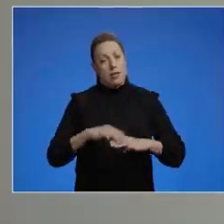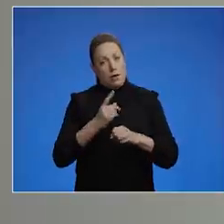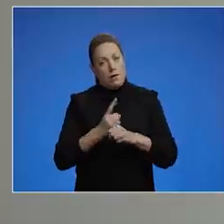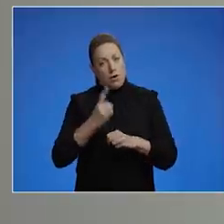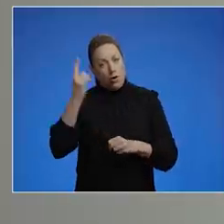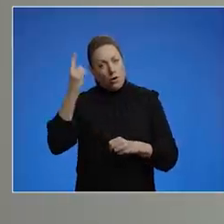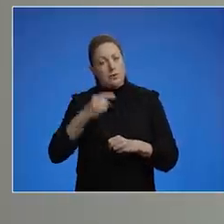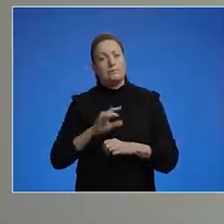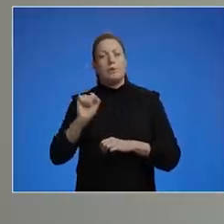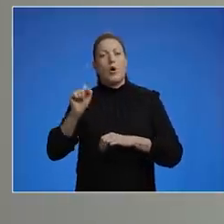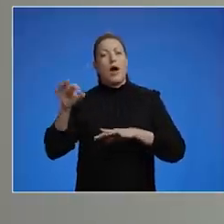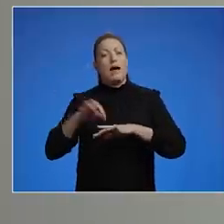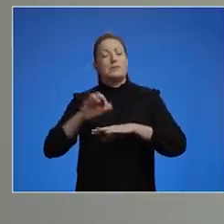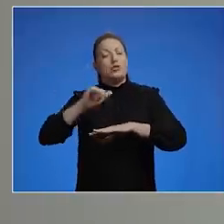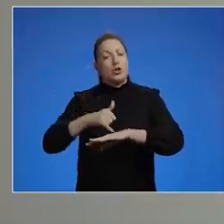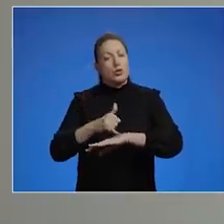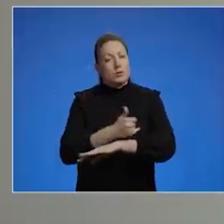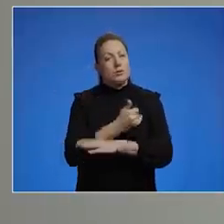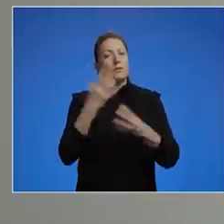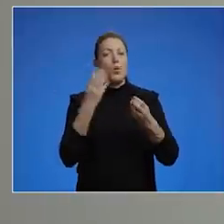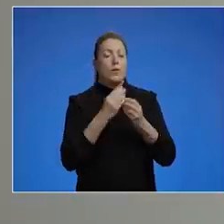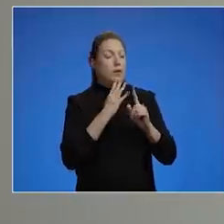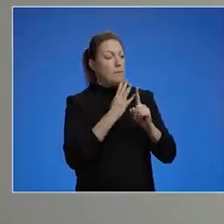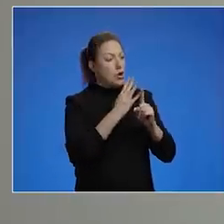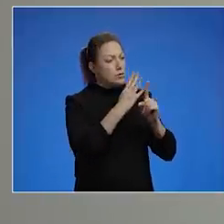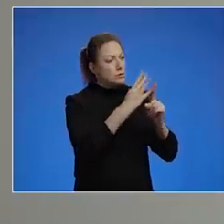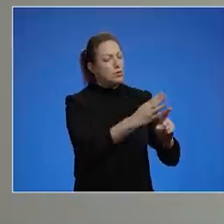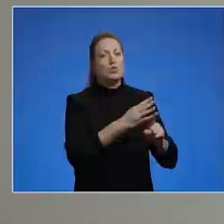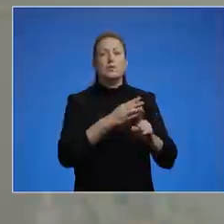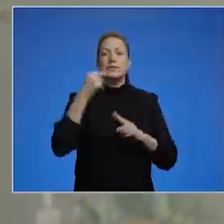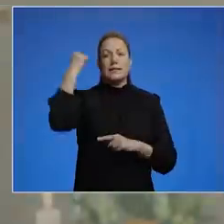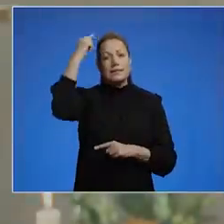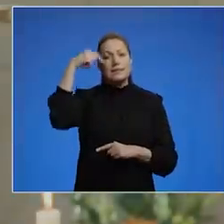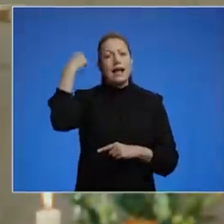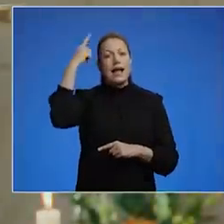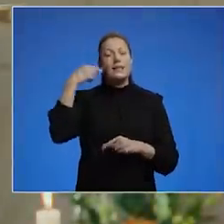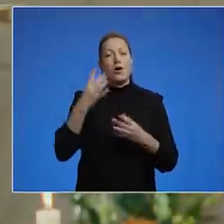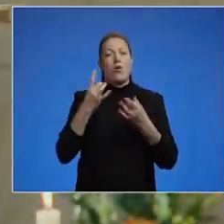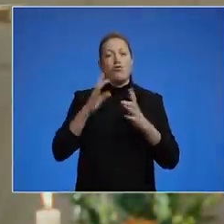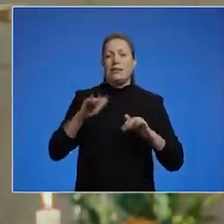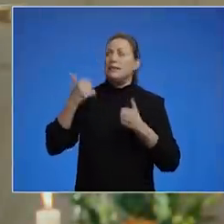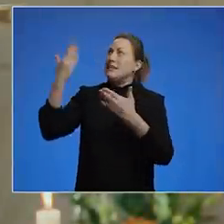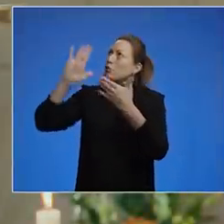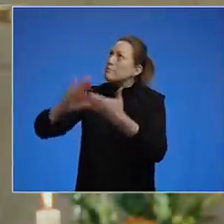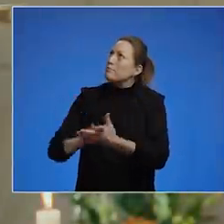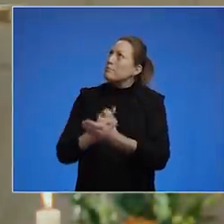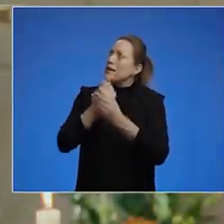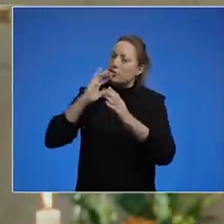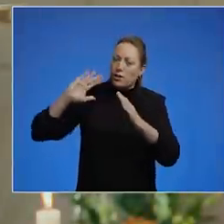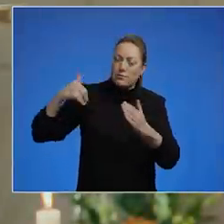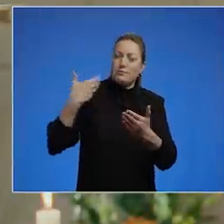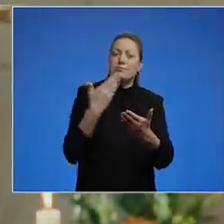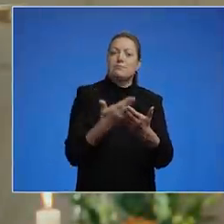Blessed Virgin Mary, Mother of God, St. Joseph, her spouse, with the blessed apostles, and all the saints who have pleased you